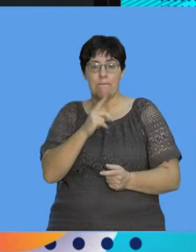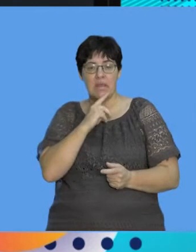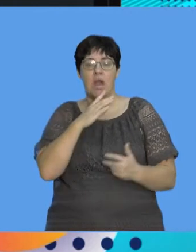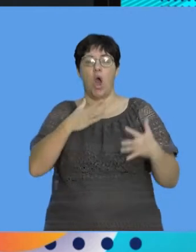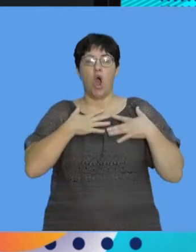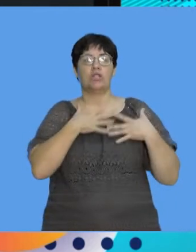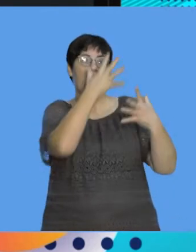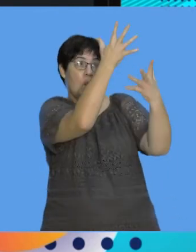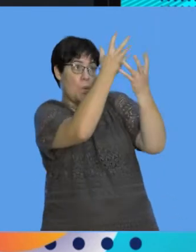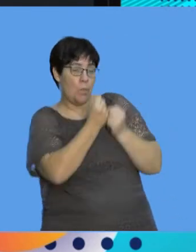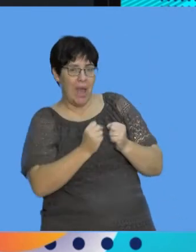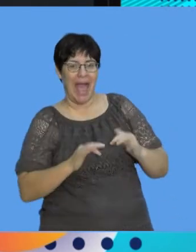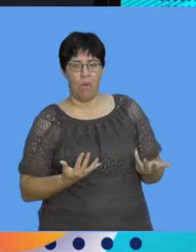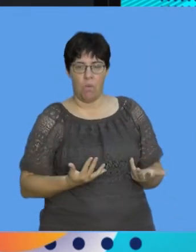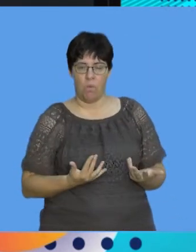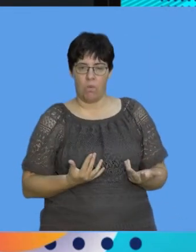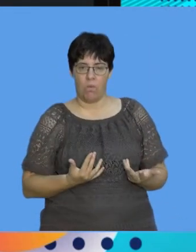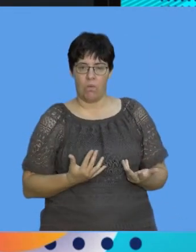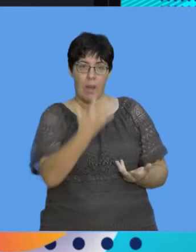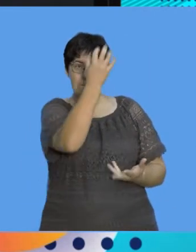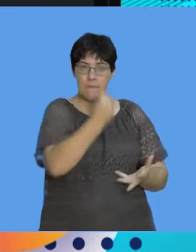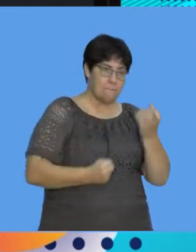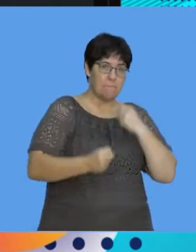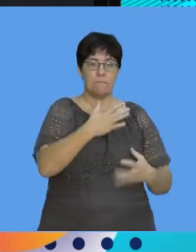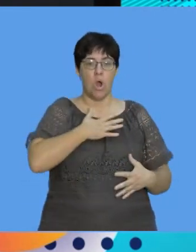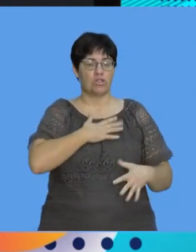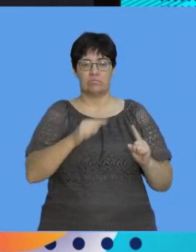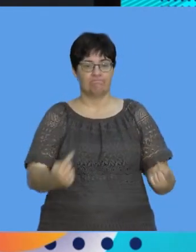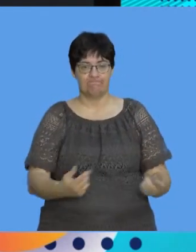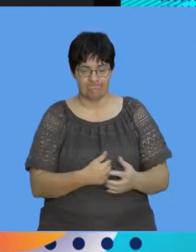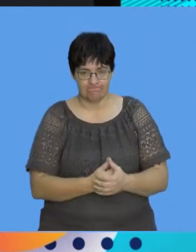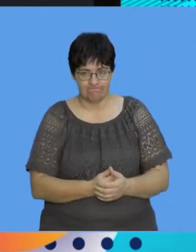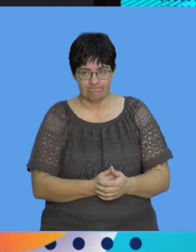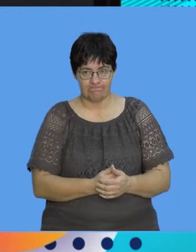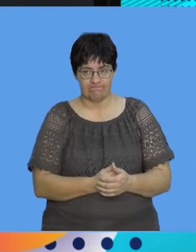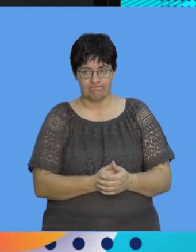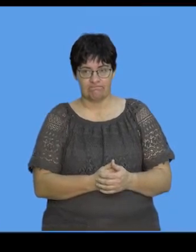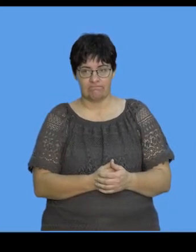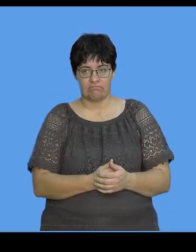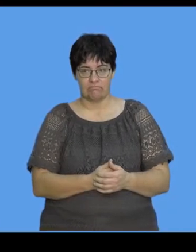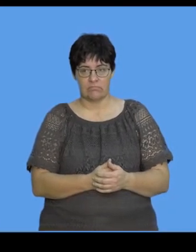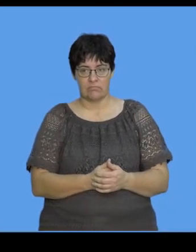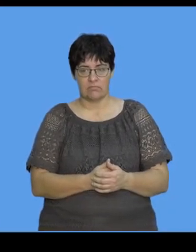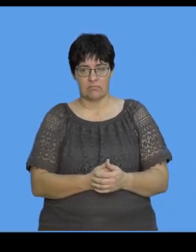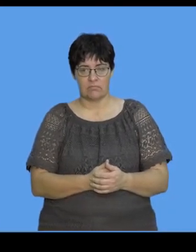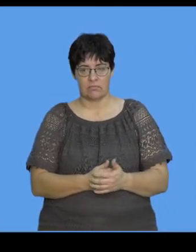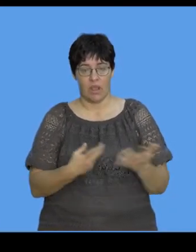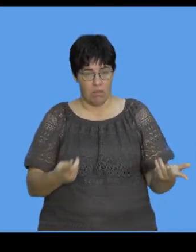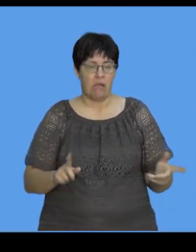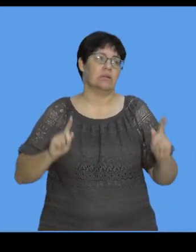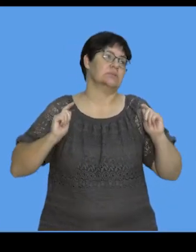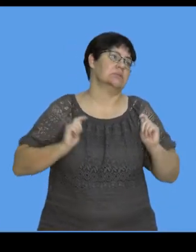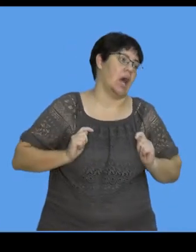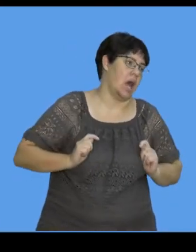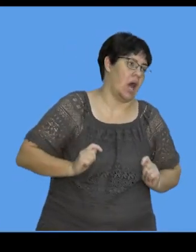right, then my red blood cells can't pick up oxygen. So can you imagine? Look here. You are